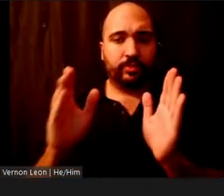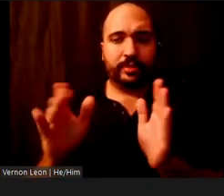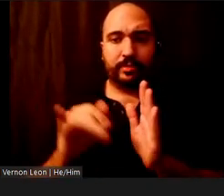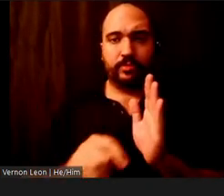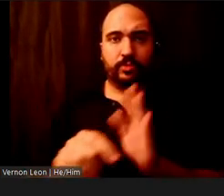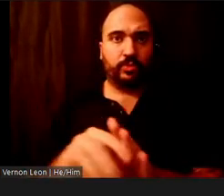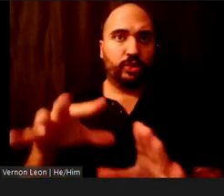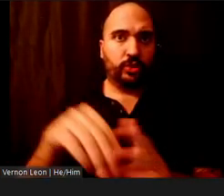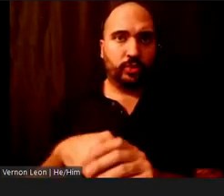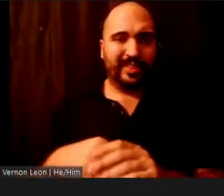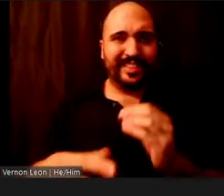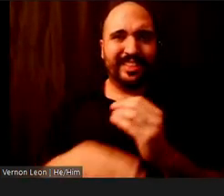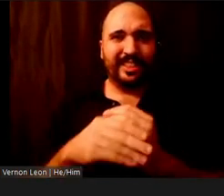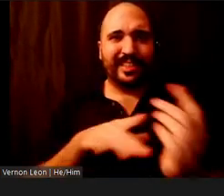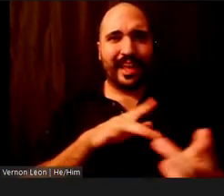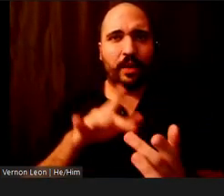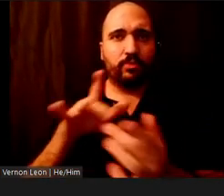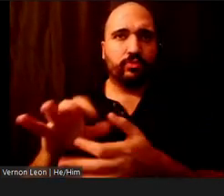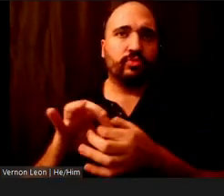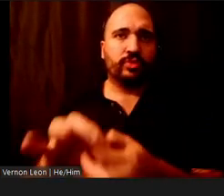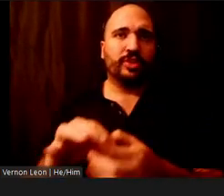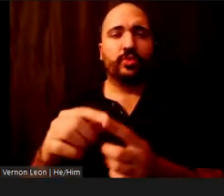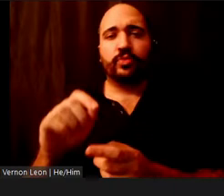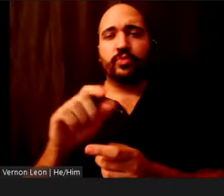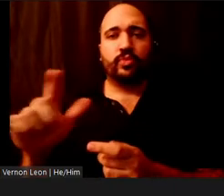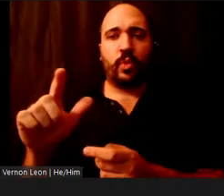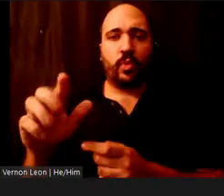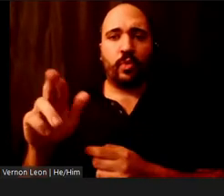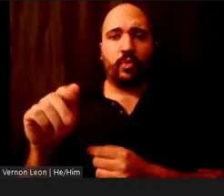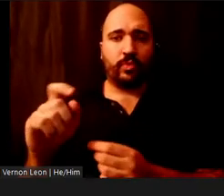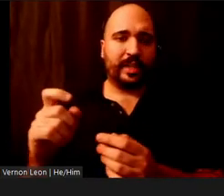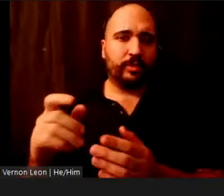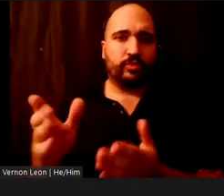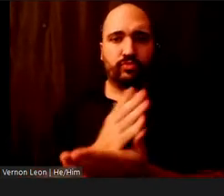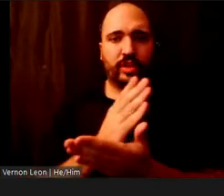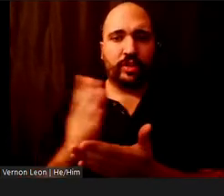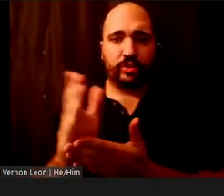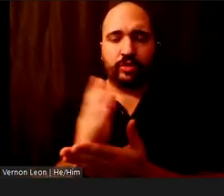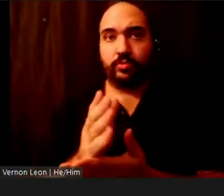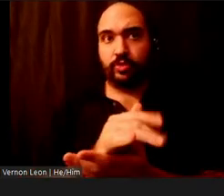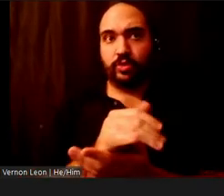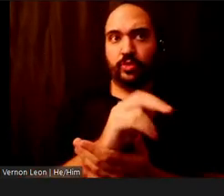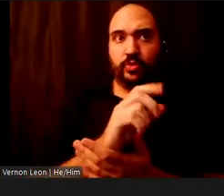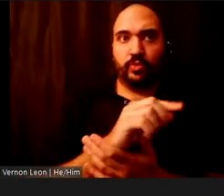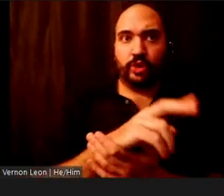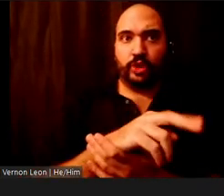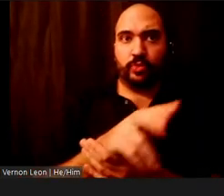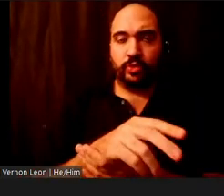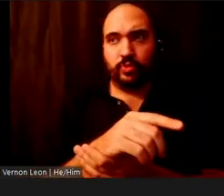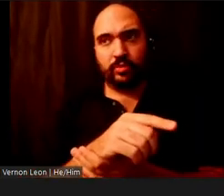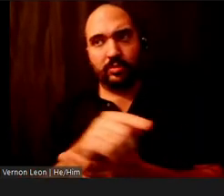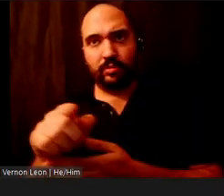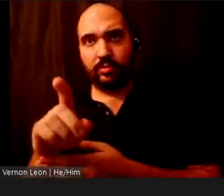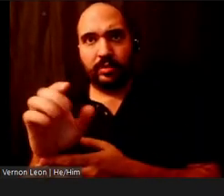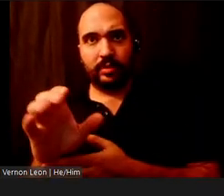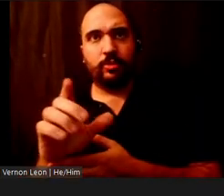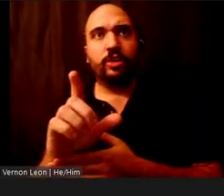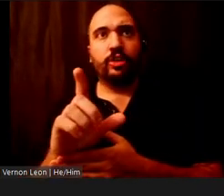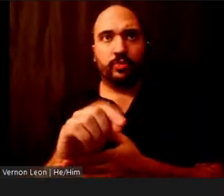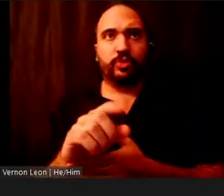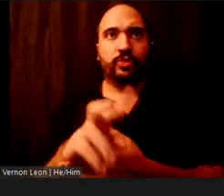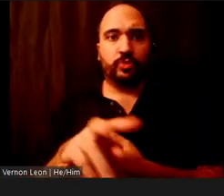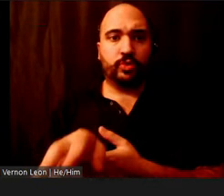also include additional outreach related to toll rate ranges. Between that June 2022 date and December 2022,